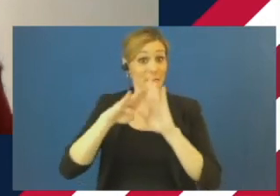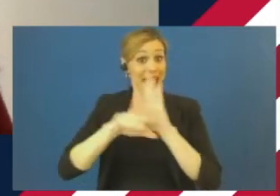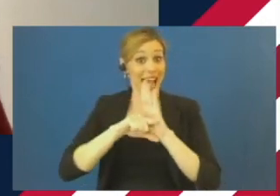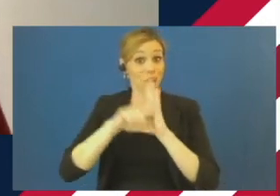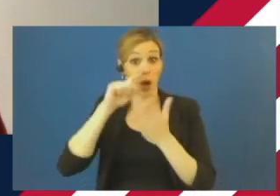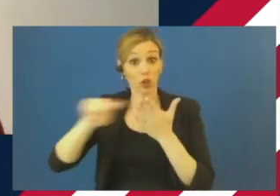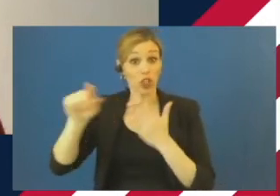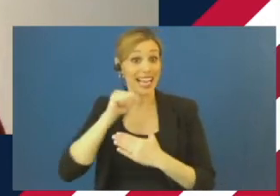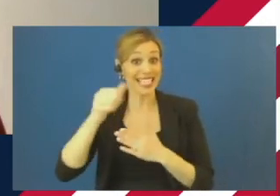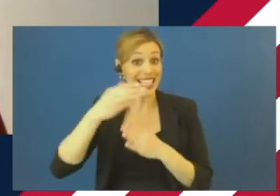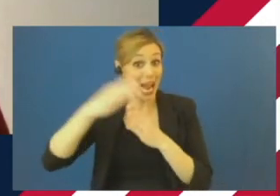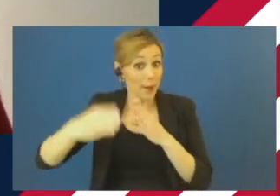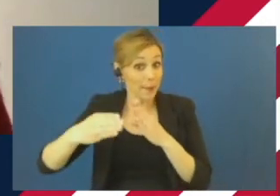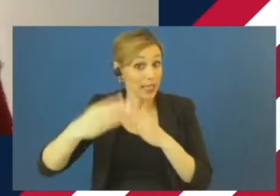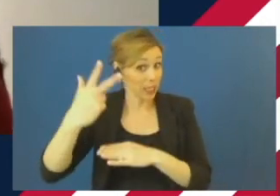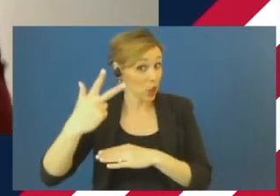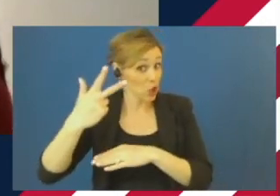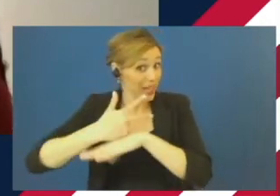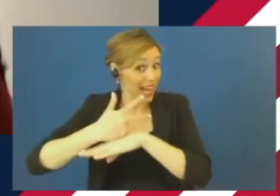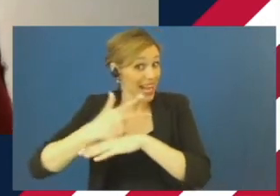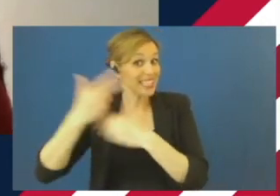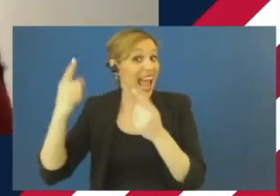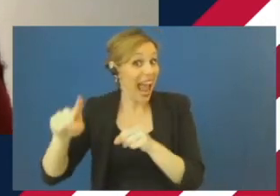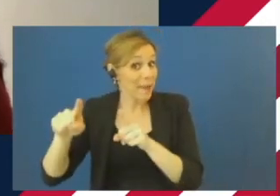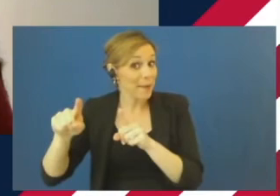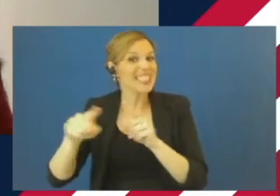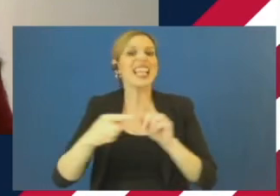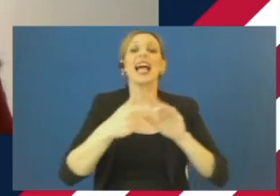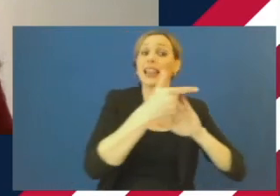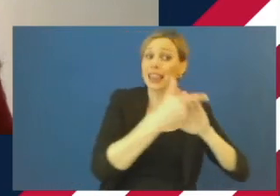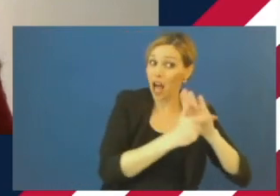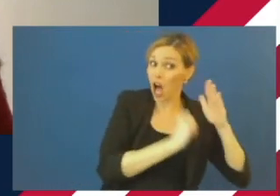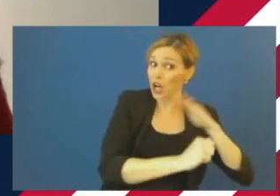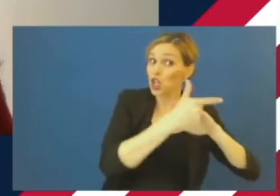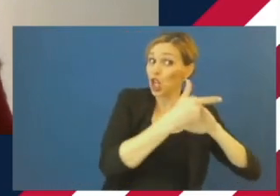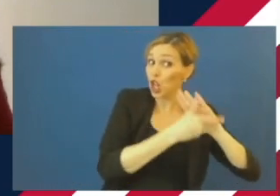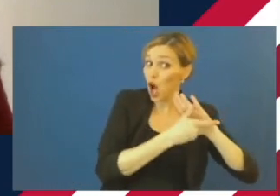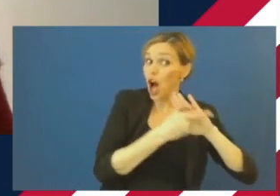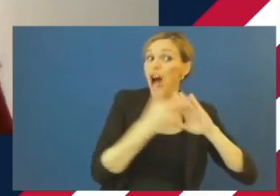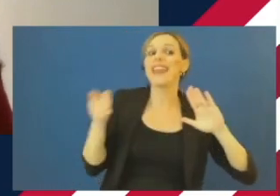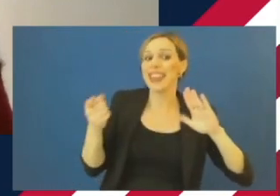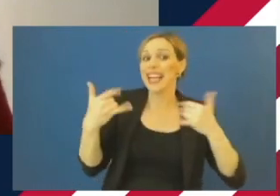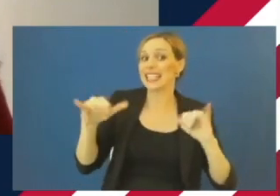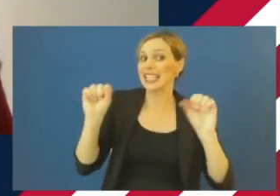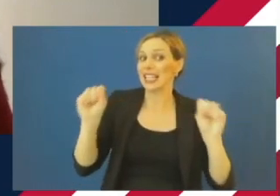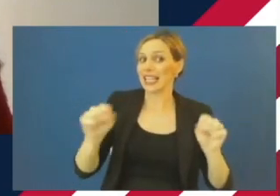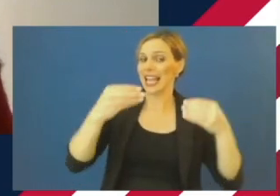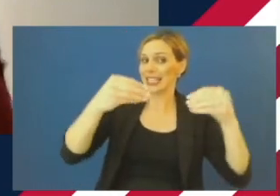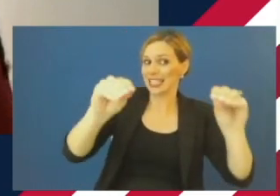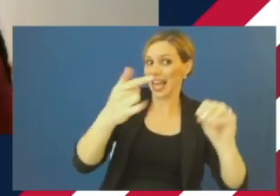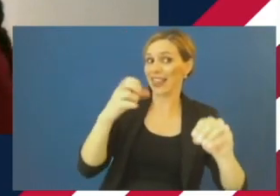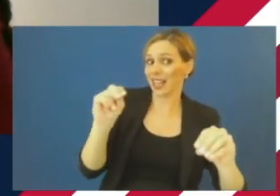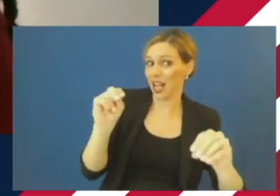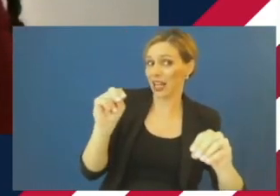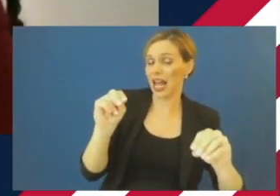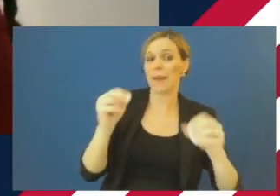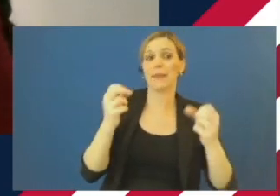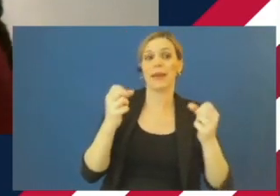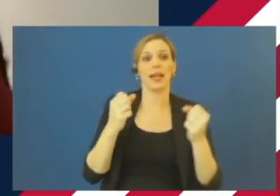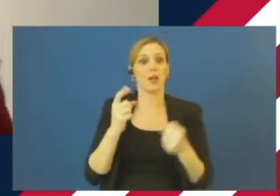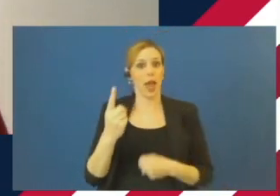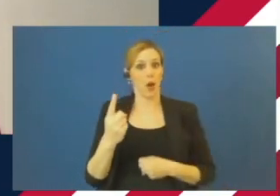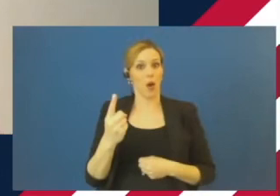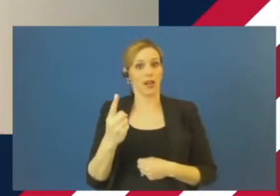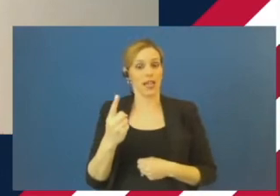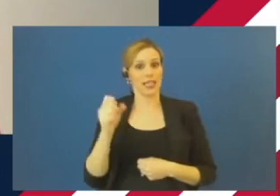white supremacist was able to kill 9 innocent Black churchgoers at Mother Emanuel in church in Charleston, South Carolina. I